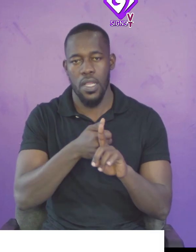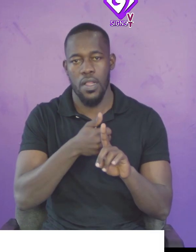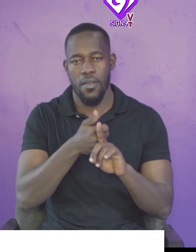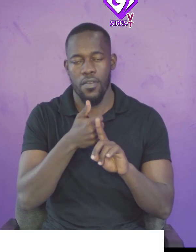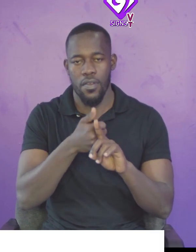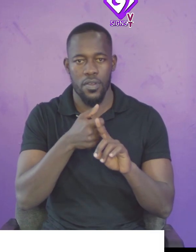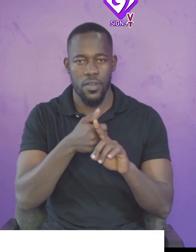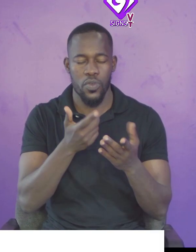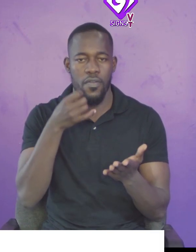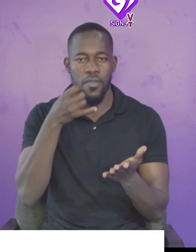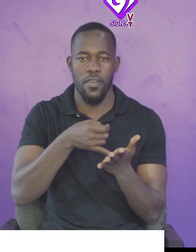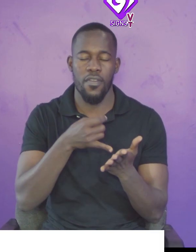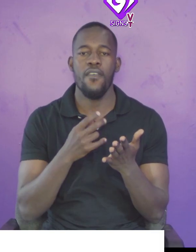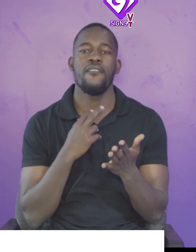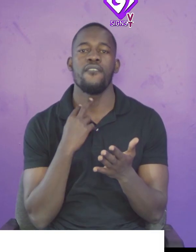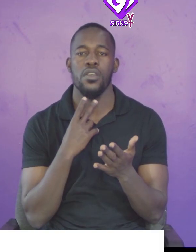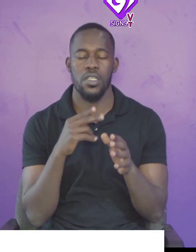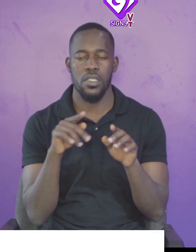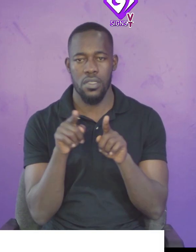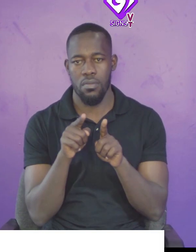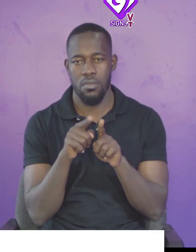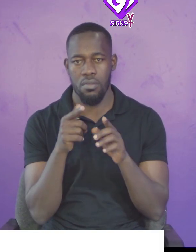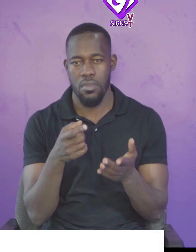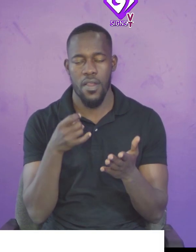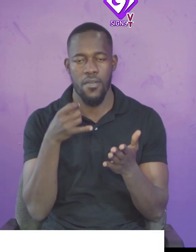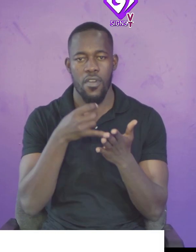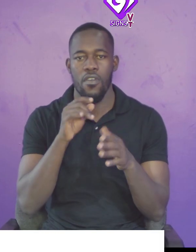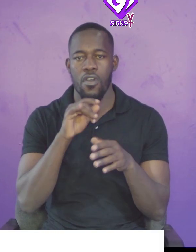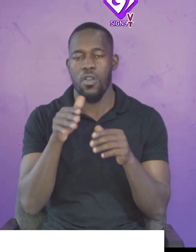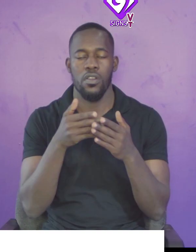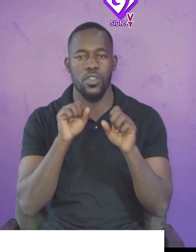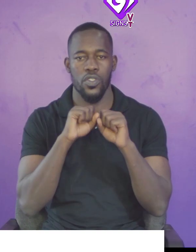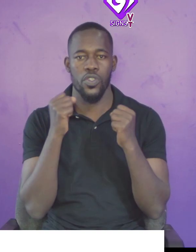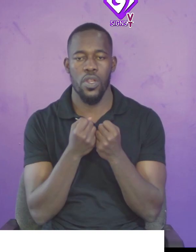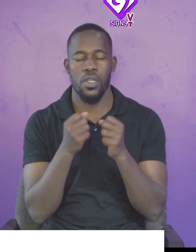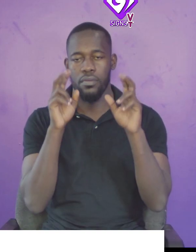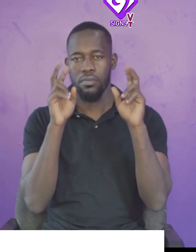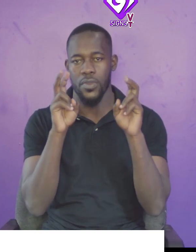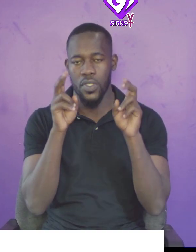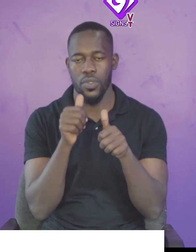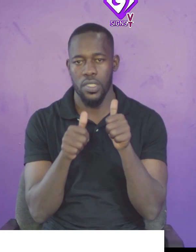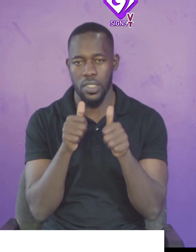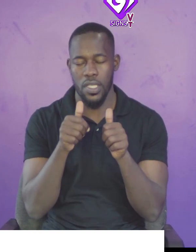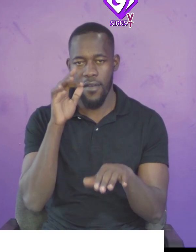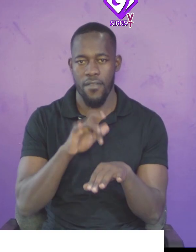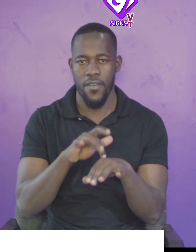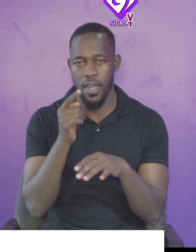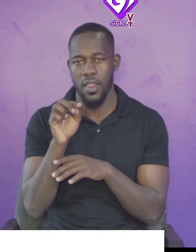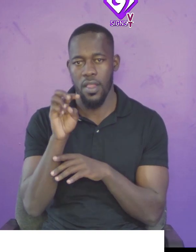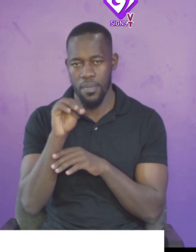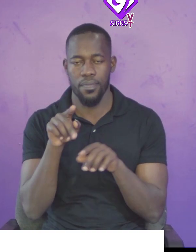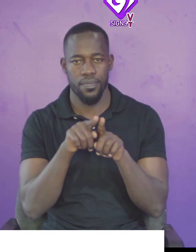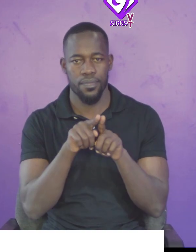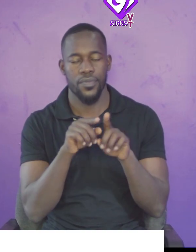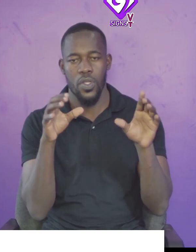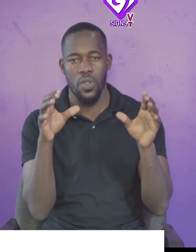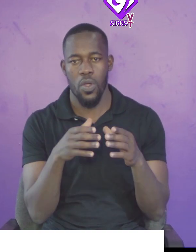to be integrated into all social matters that directly affect them. The community